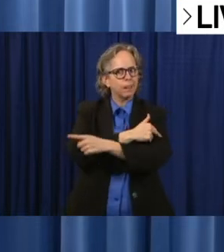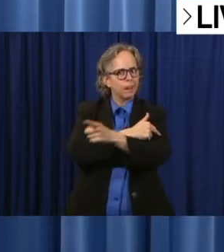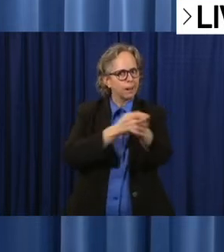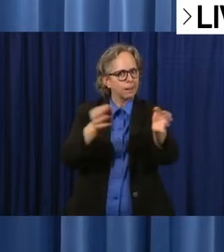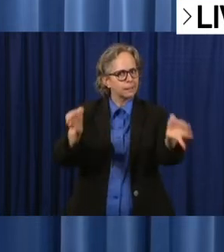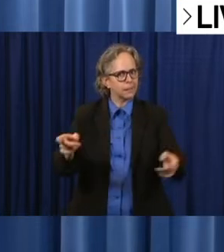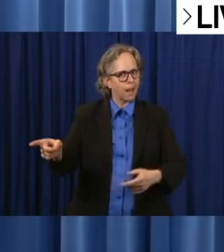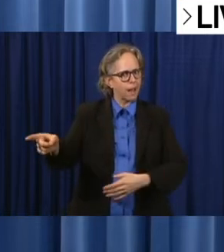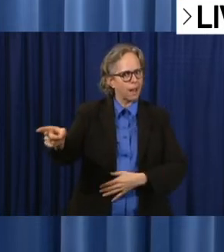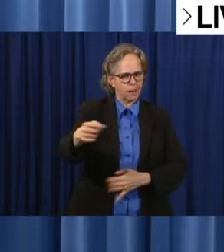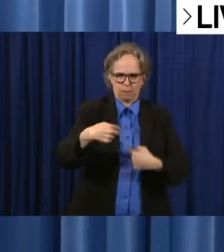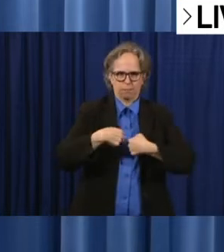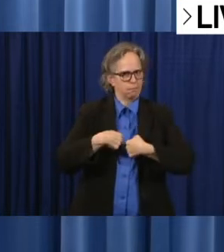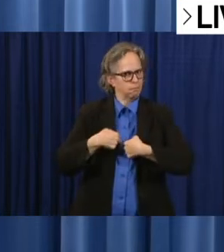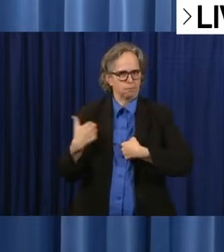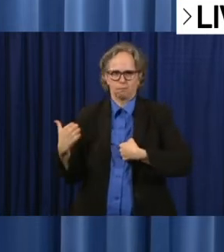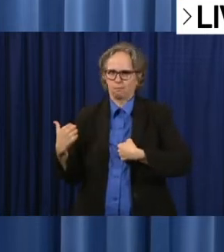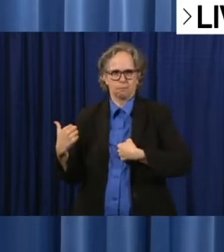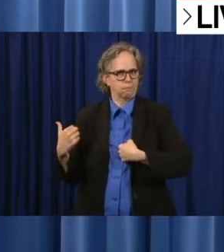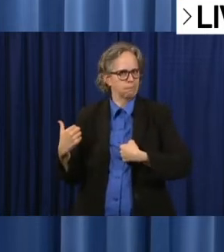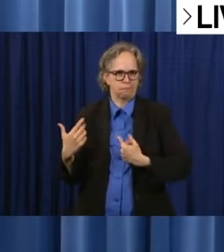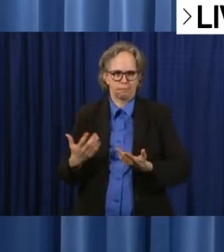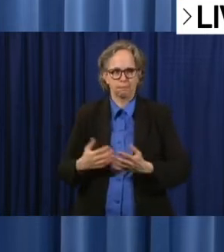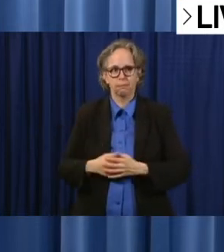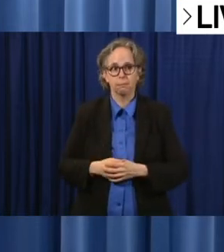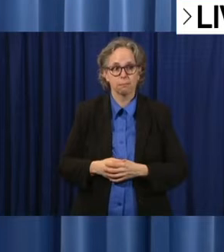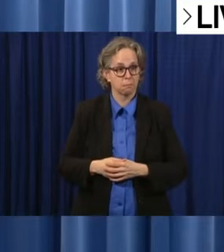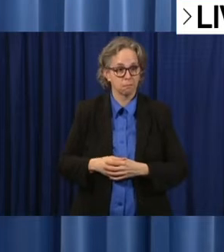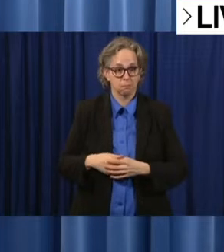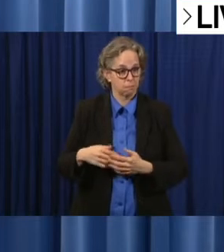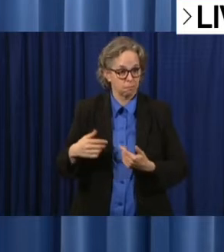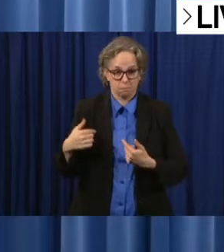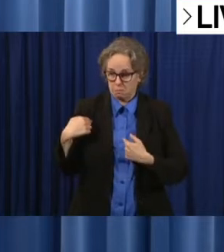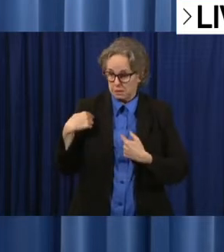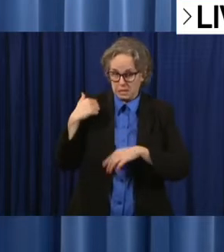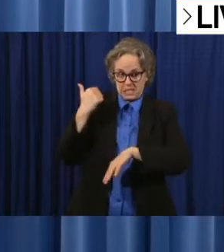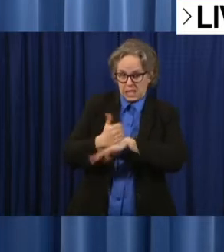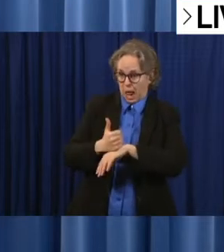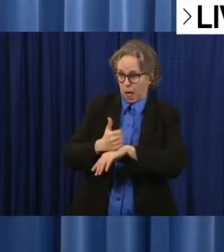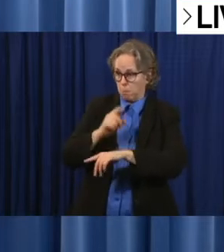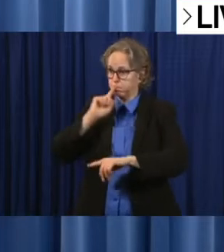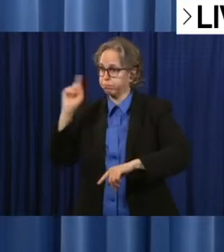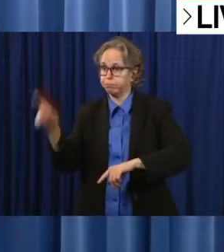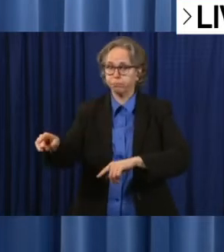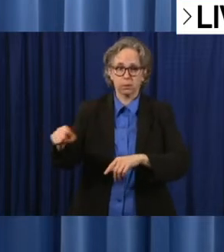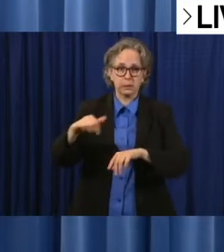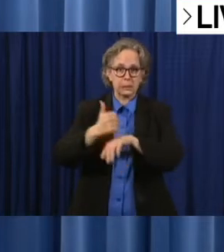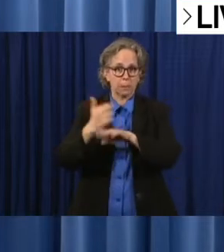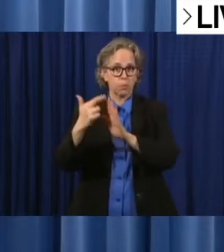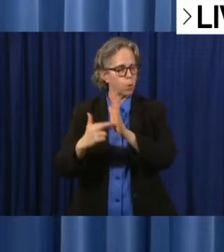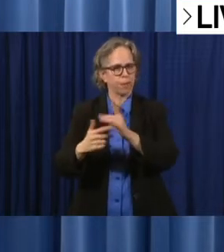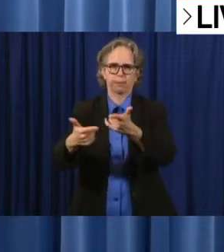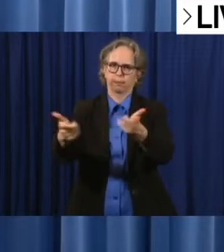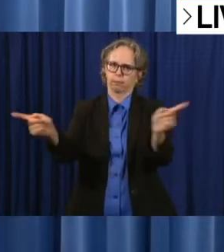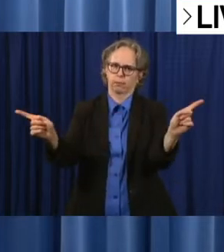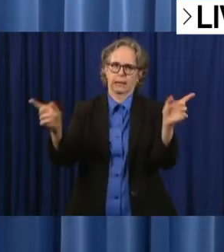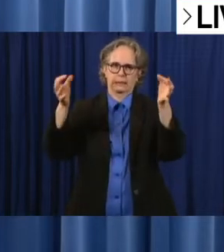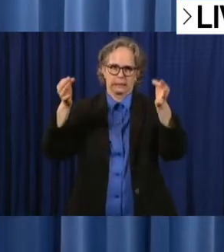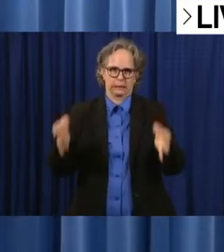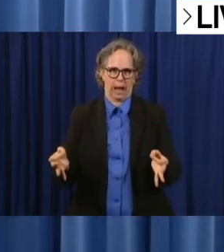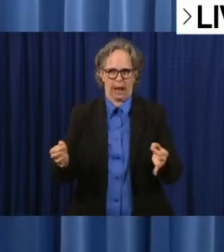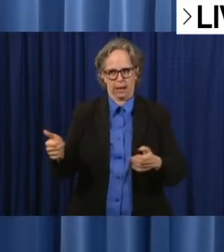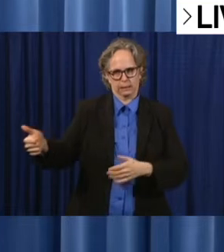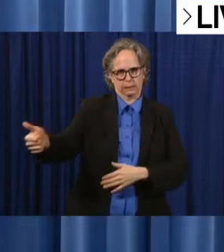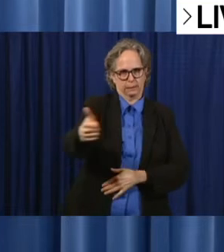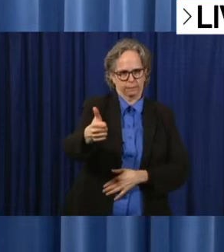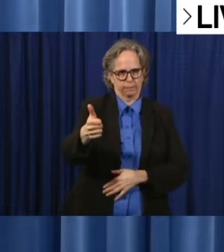that people understand that we are not setting those rules for the hospitals. They are making these decisions based on what they think is